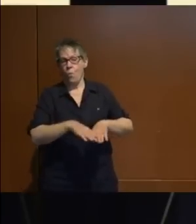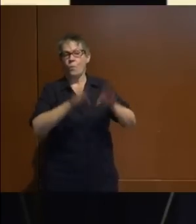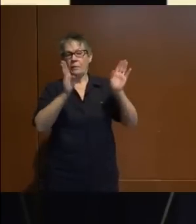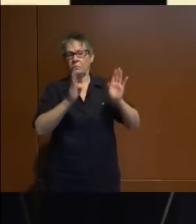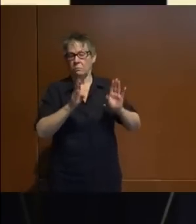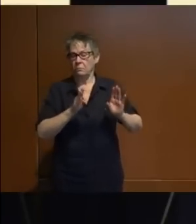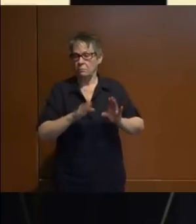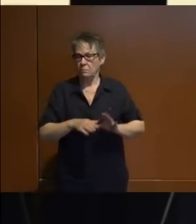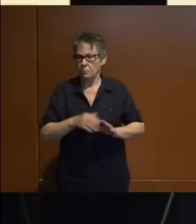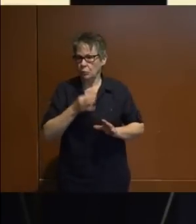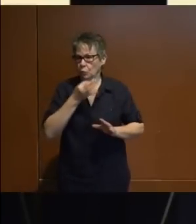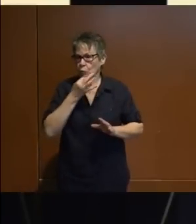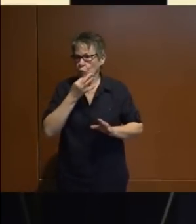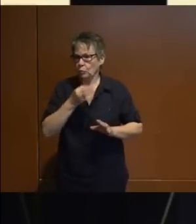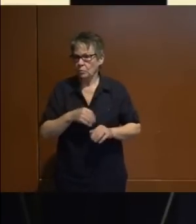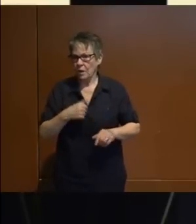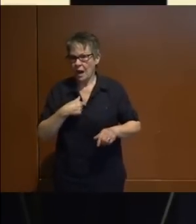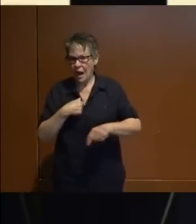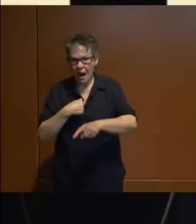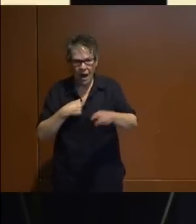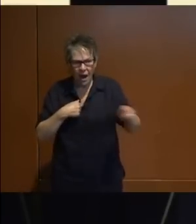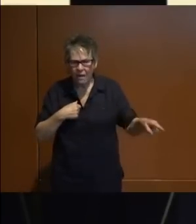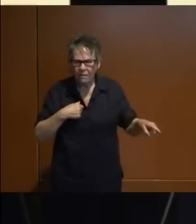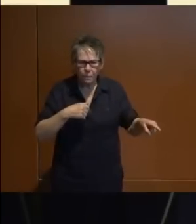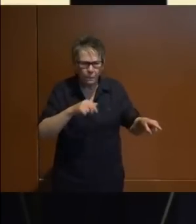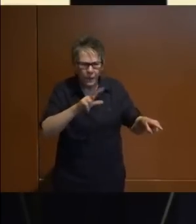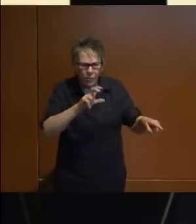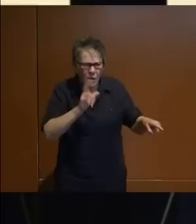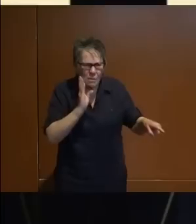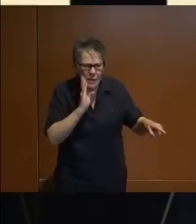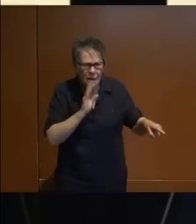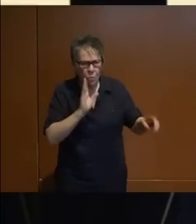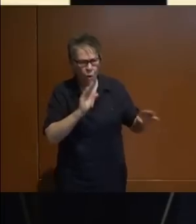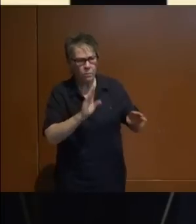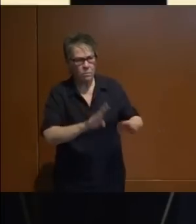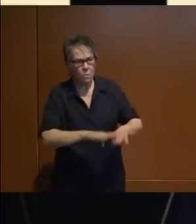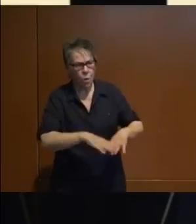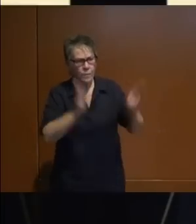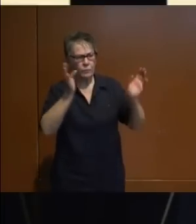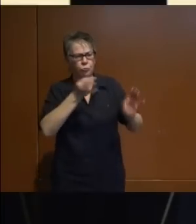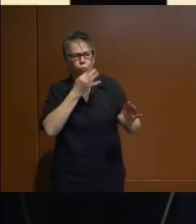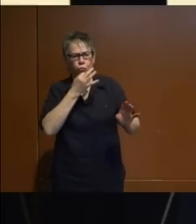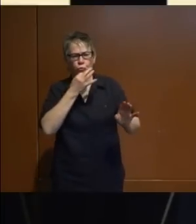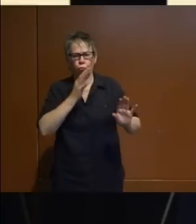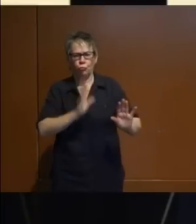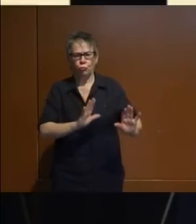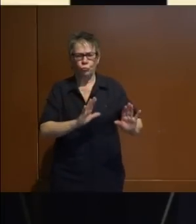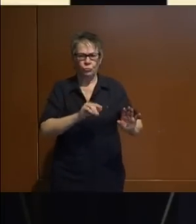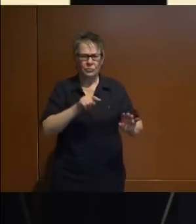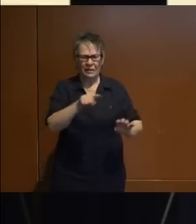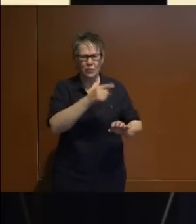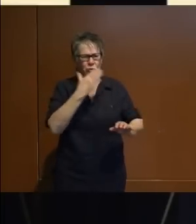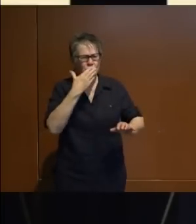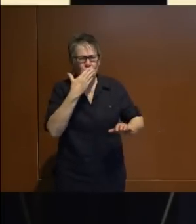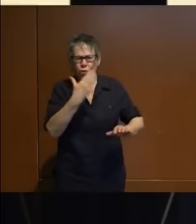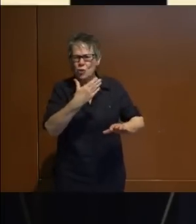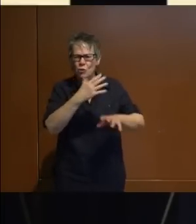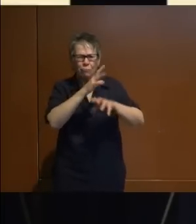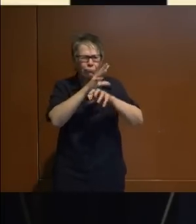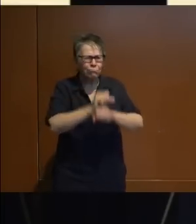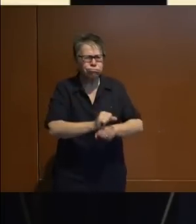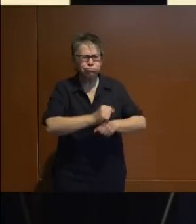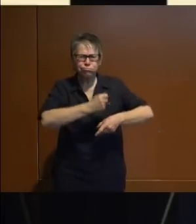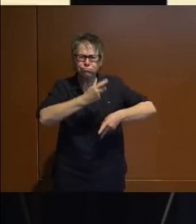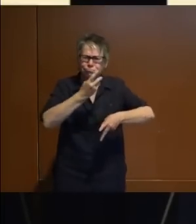and heritage and tradition of taking care of patients in that area. So we hope to reopen that. We have to make sure we have the